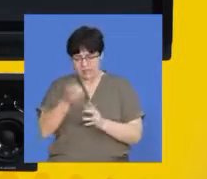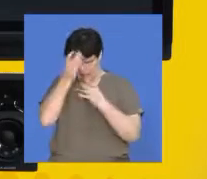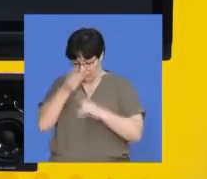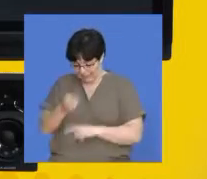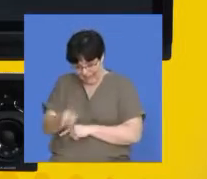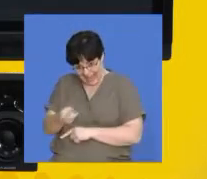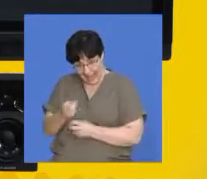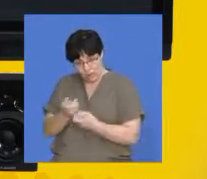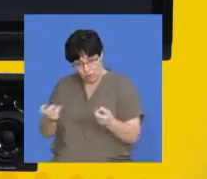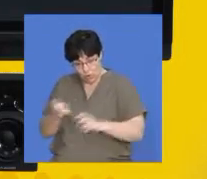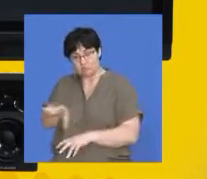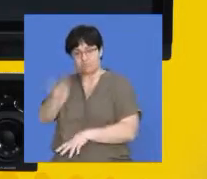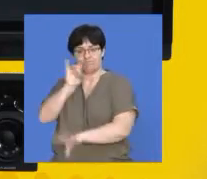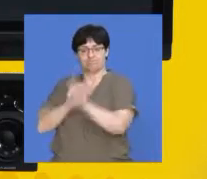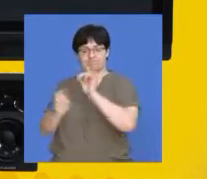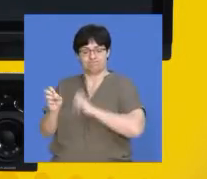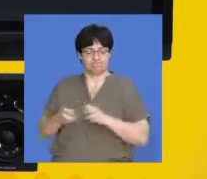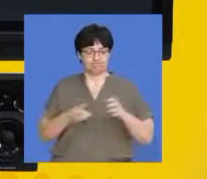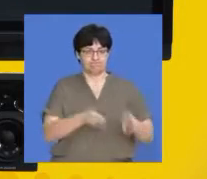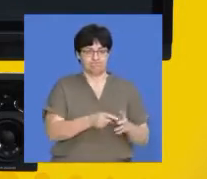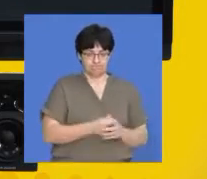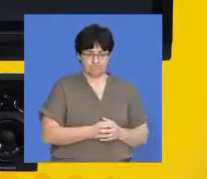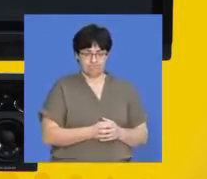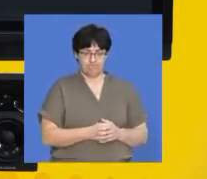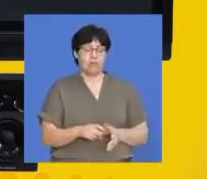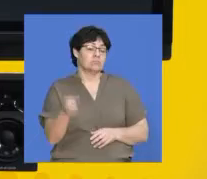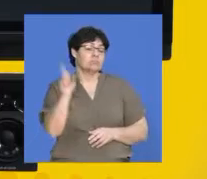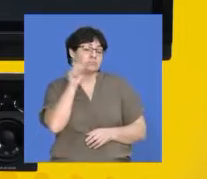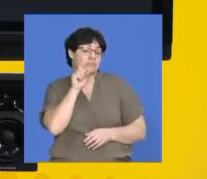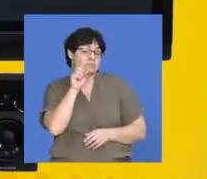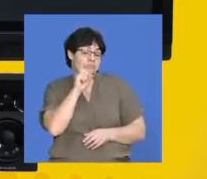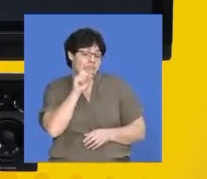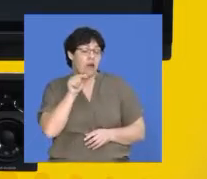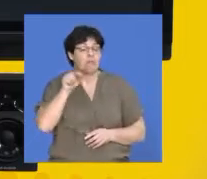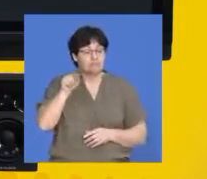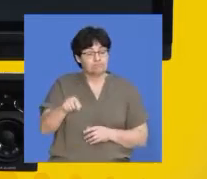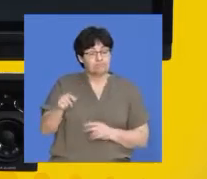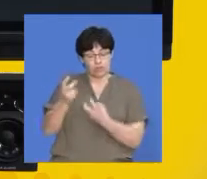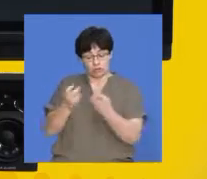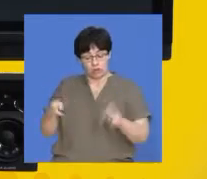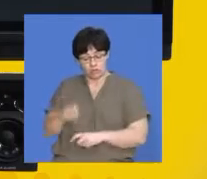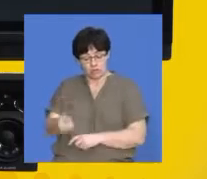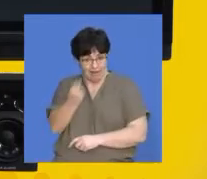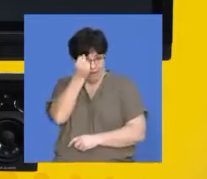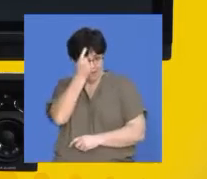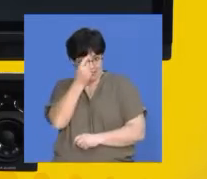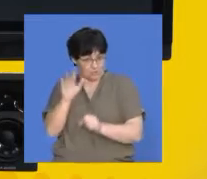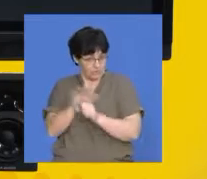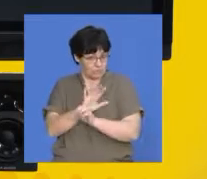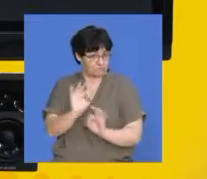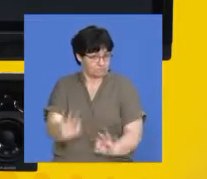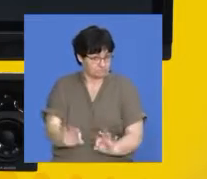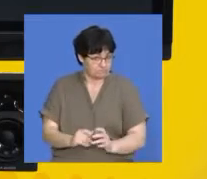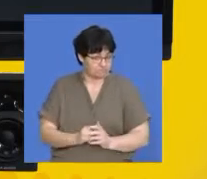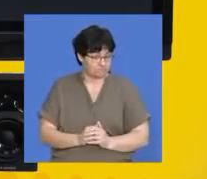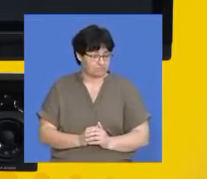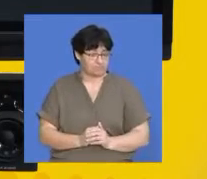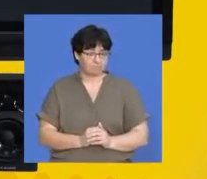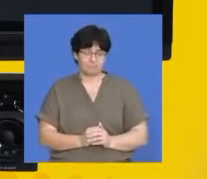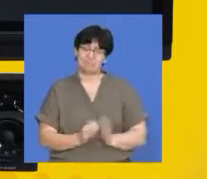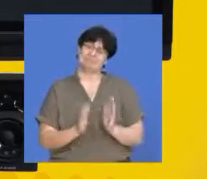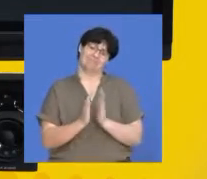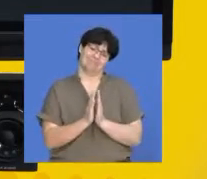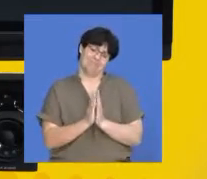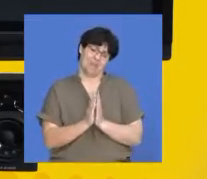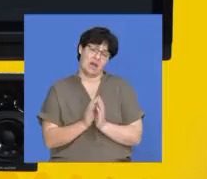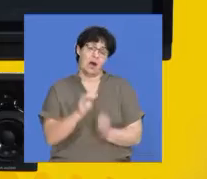information from the source. So that question will be testing your understanding or comprehension of the source. Please make sure